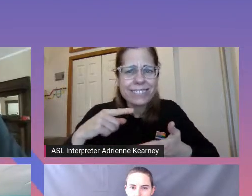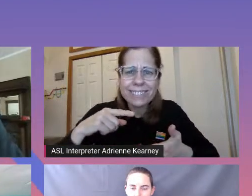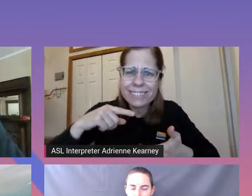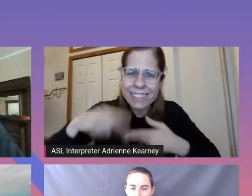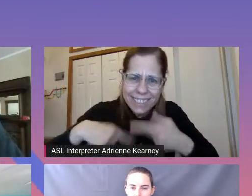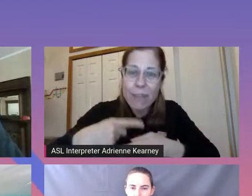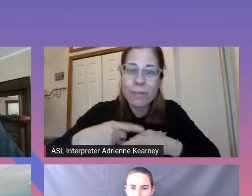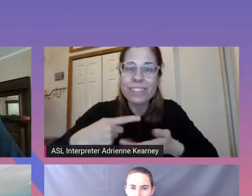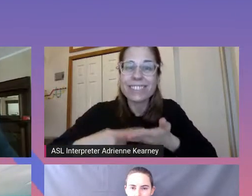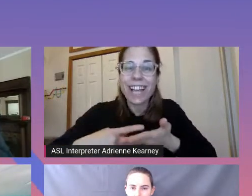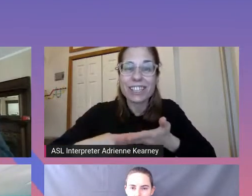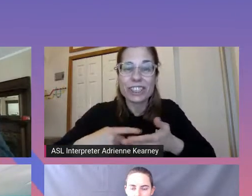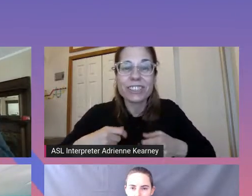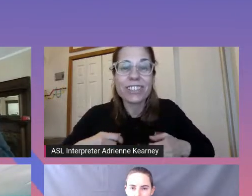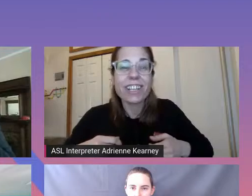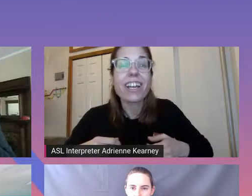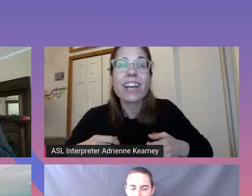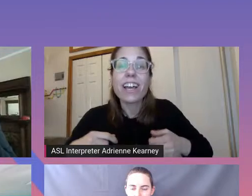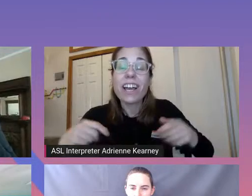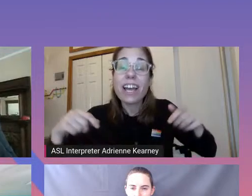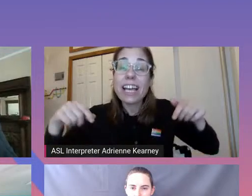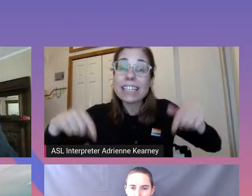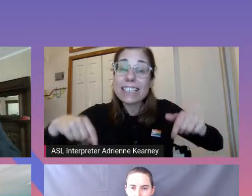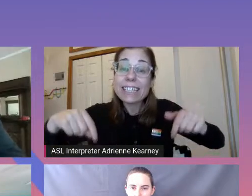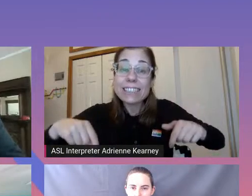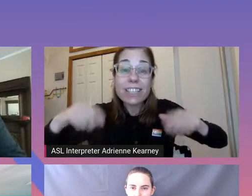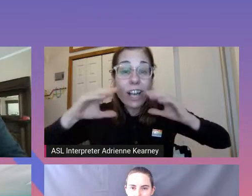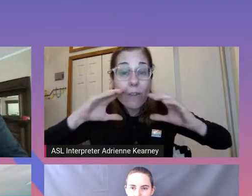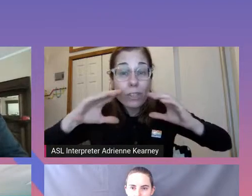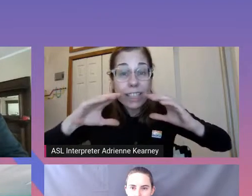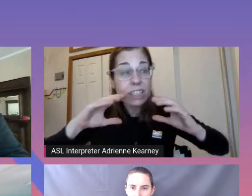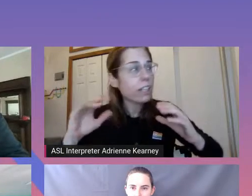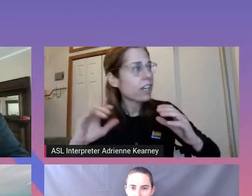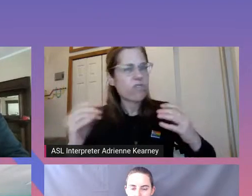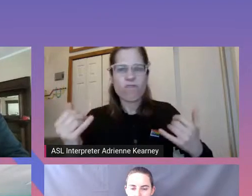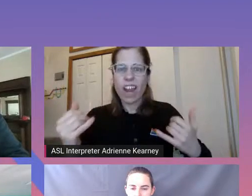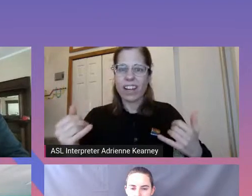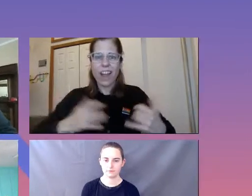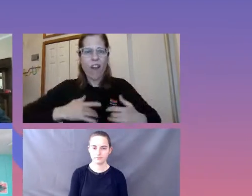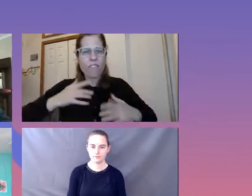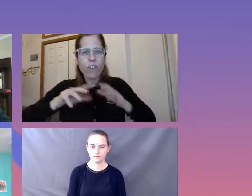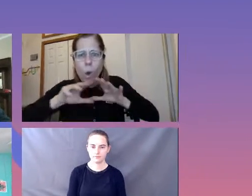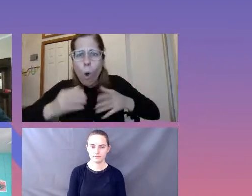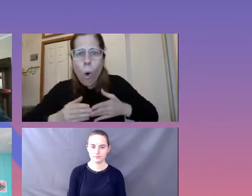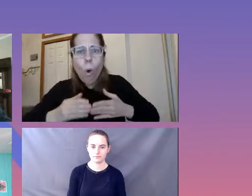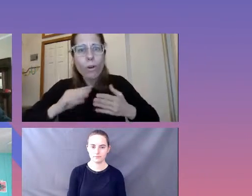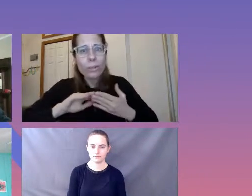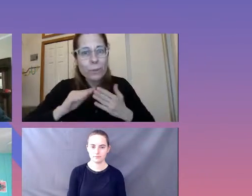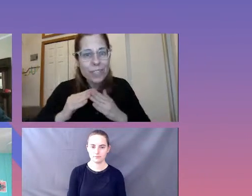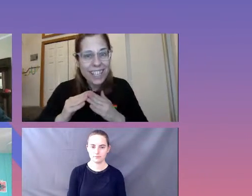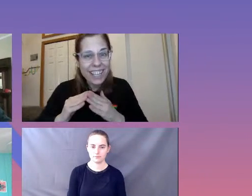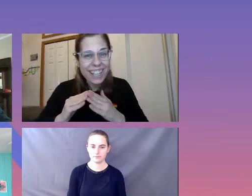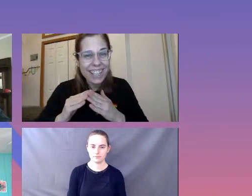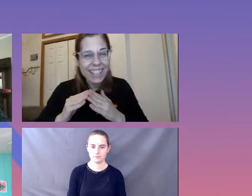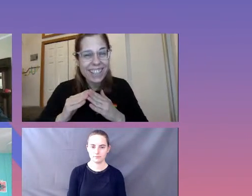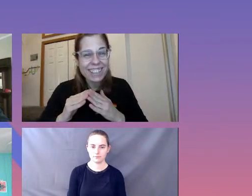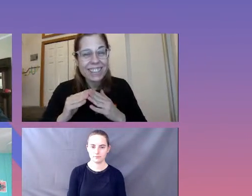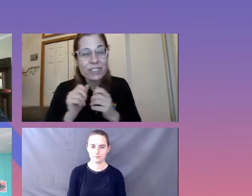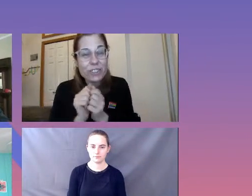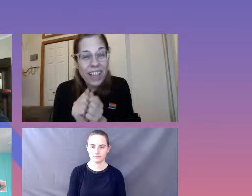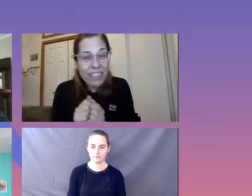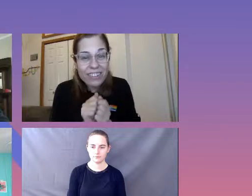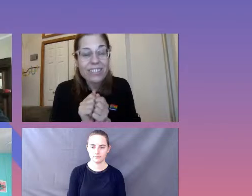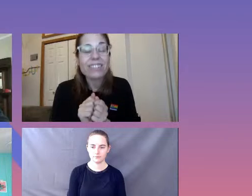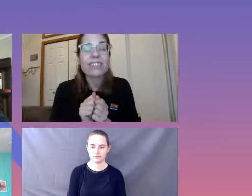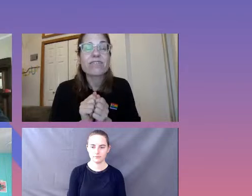And to me, it is almost like this feels like community right now. It's like, this is like and that to me